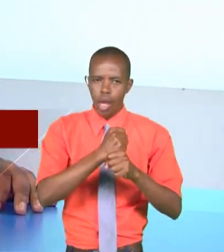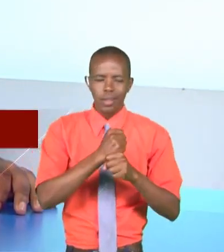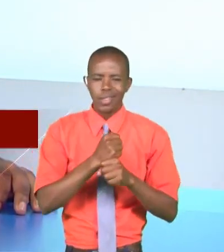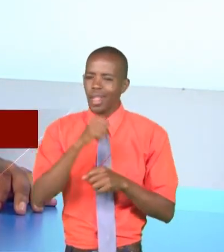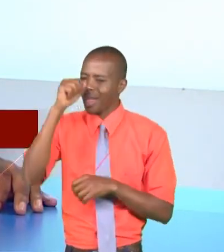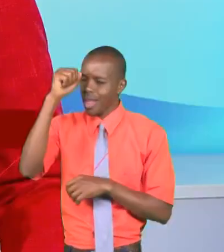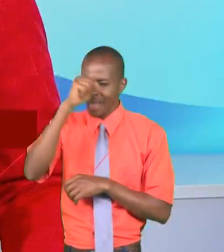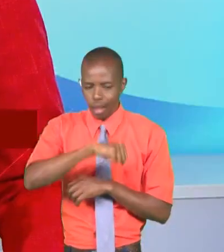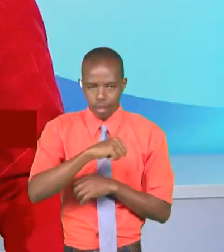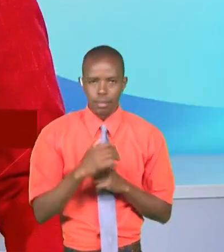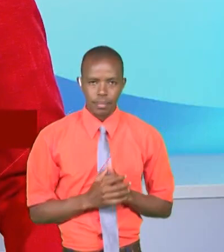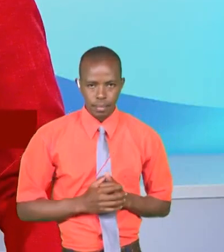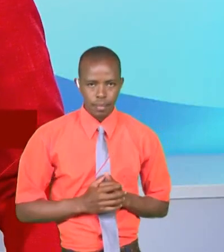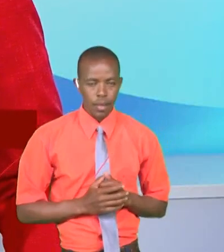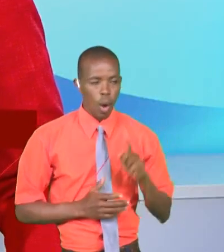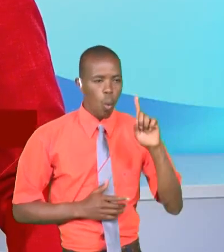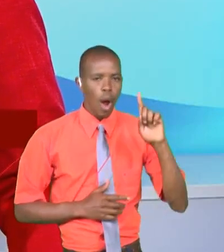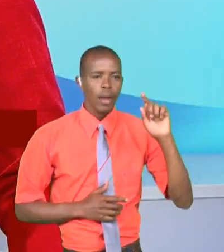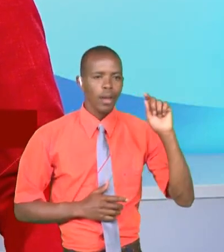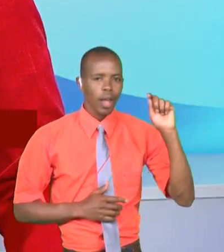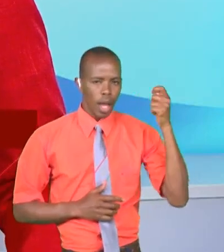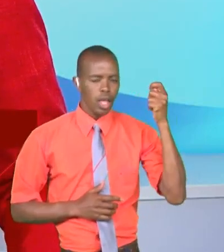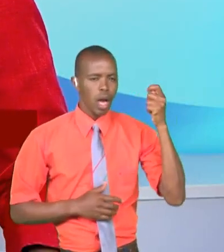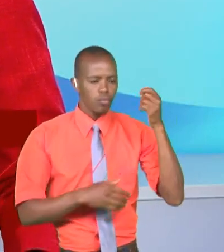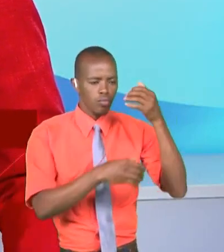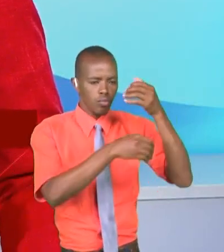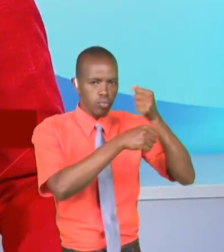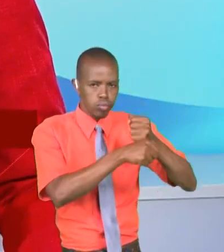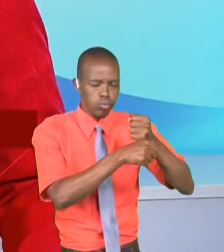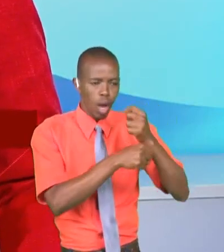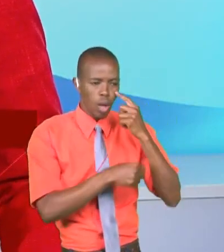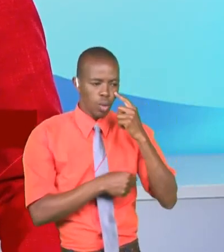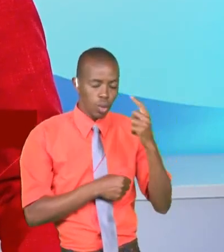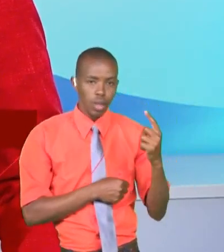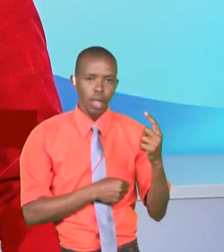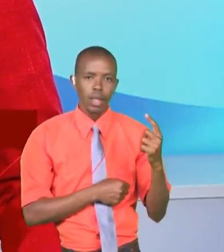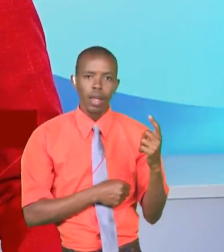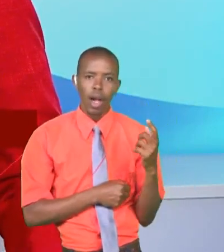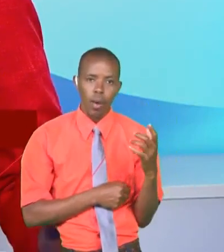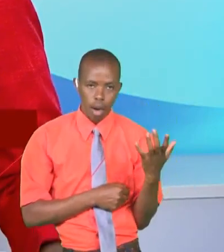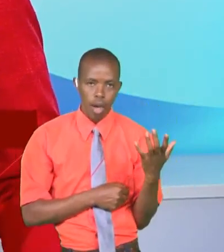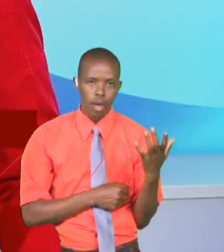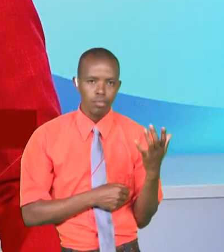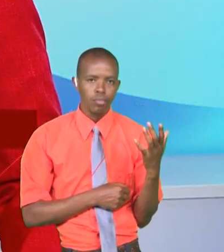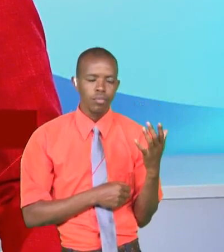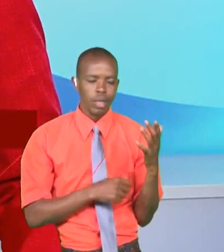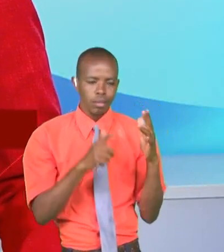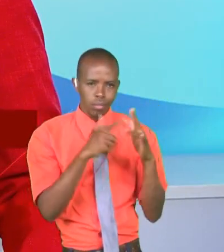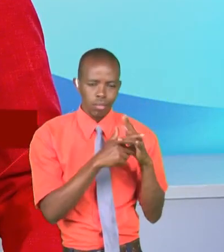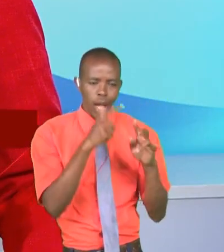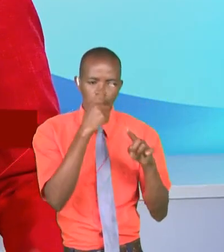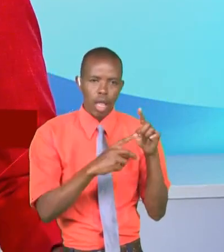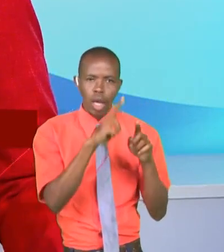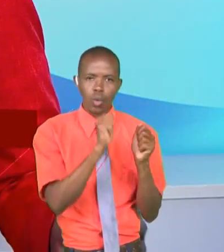definitely. One Kenya Alliance, if you want to look at numerical strength, starting with 2017